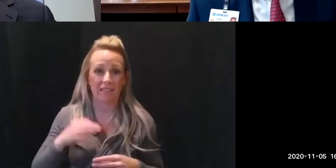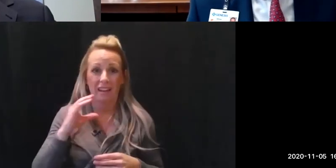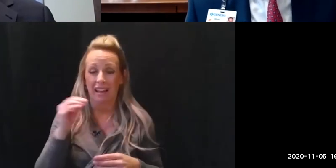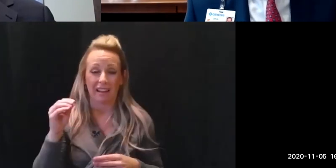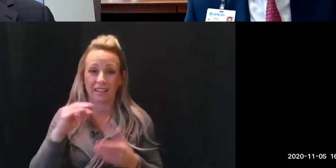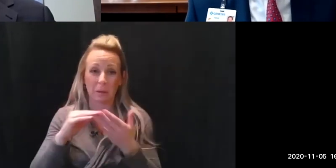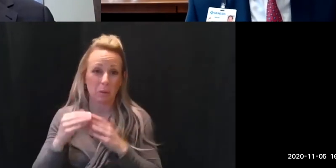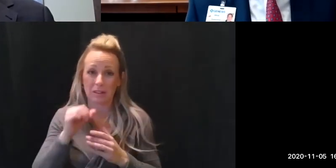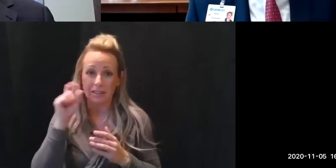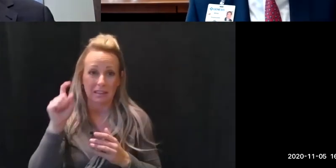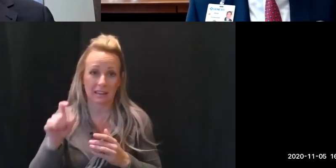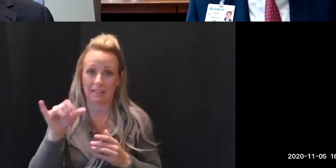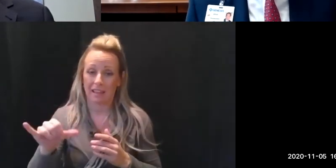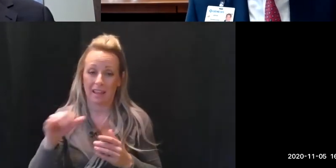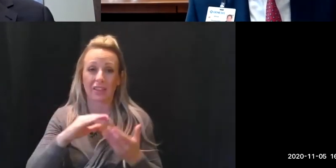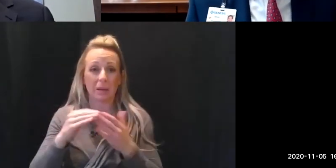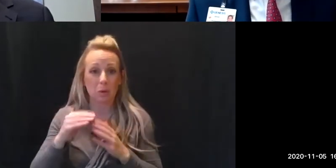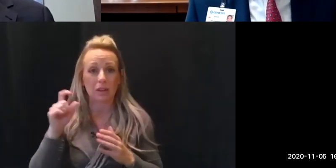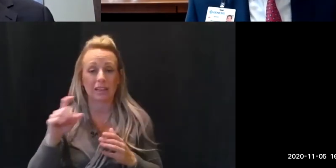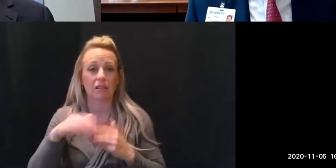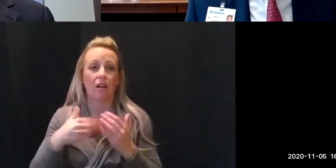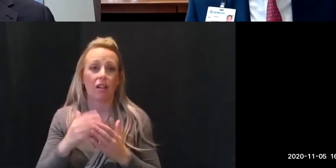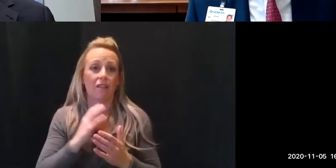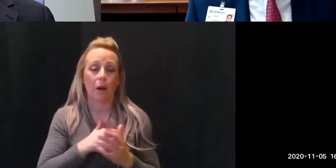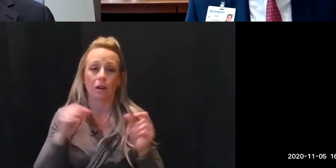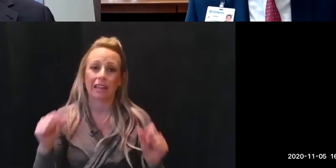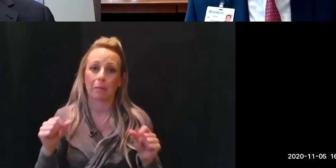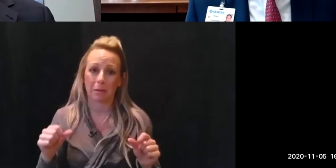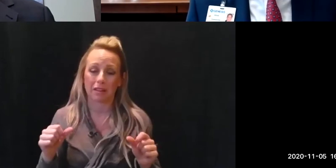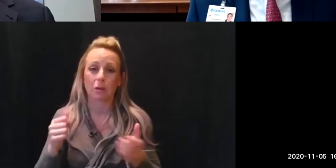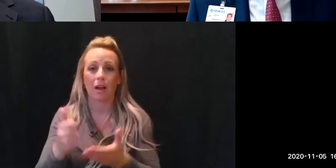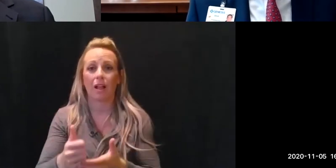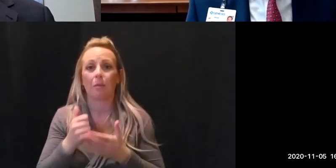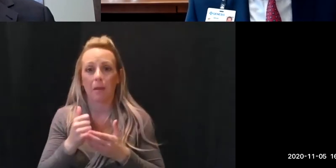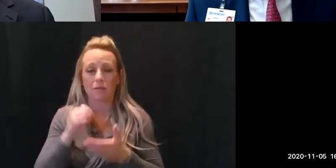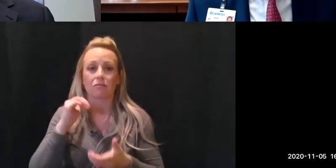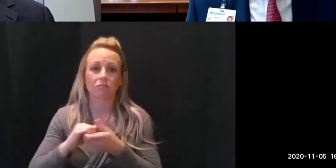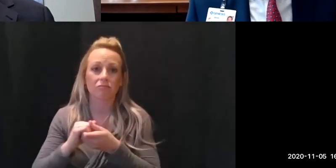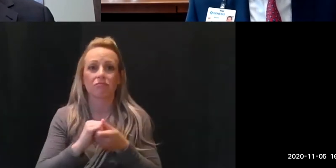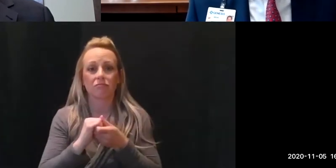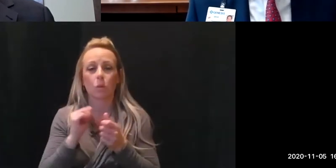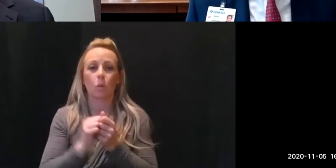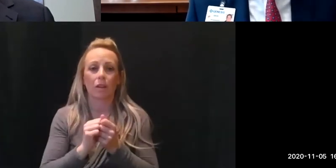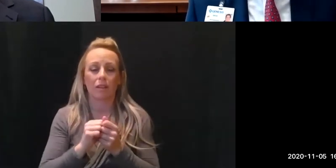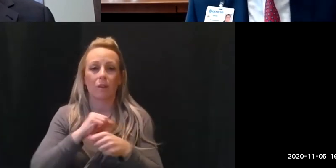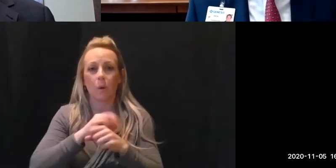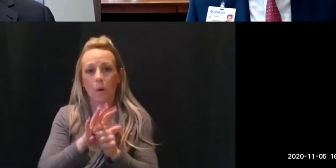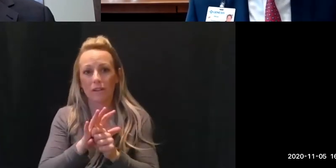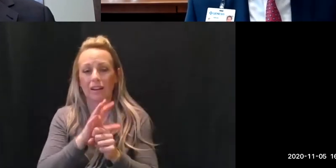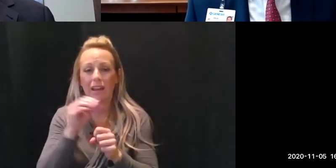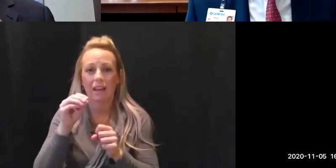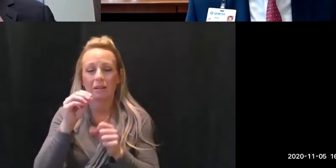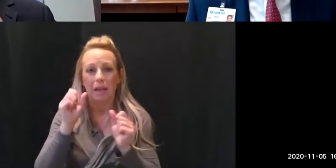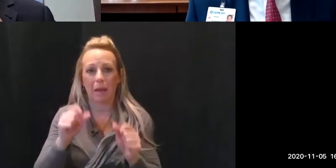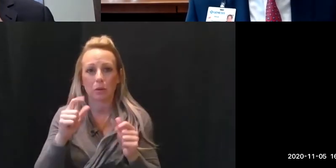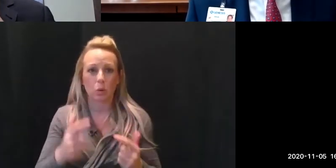community needs. The community needs all of our capability. So help us coexist with COVID, just like Bob said. The hope is out